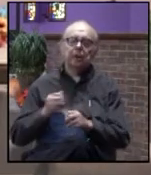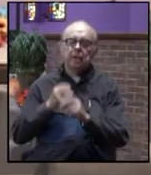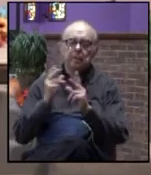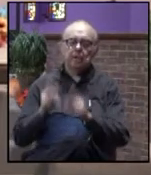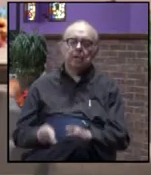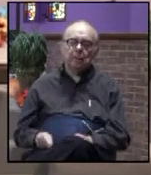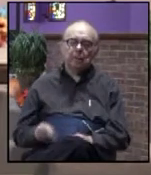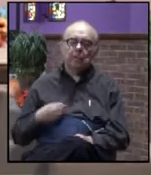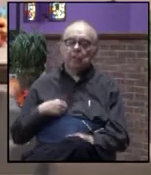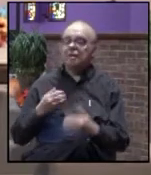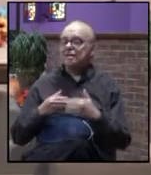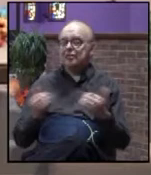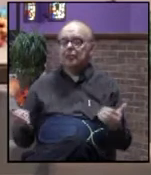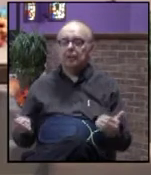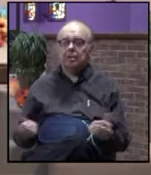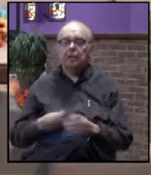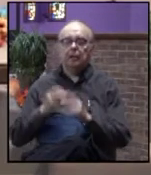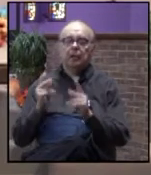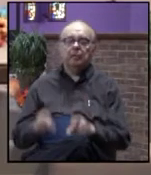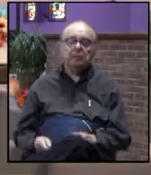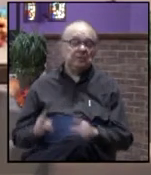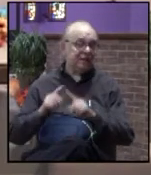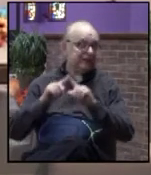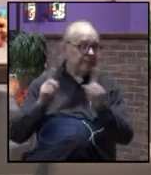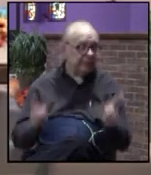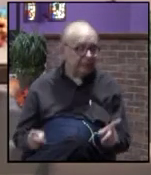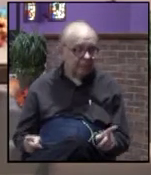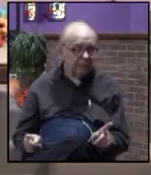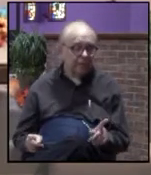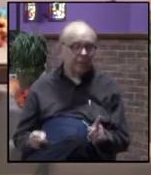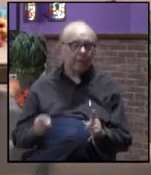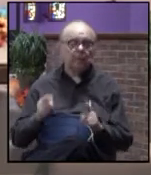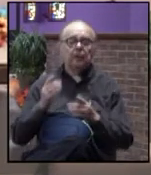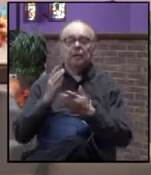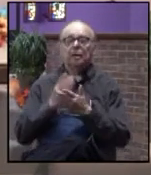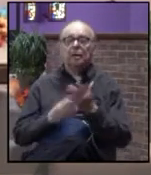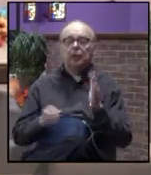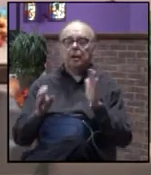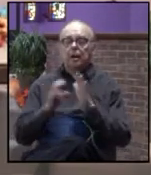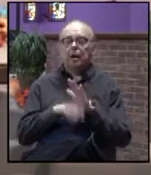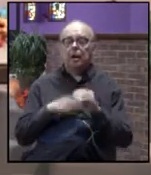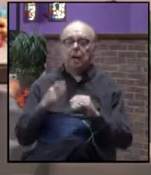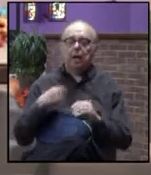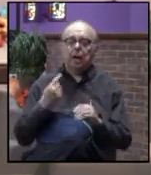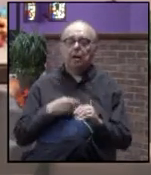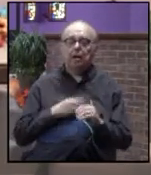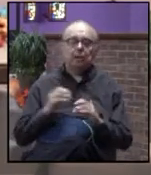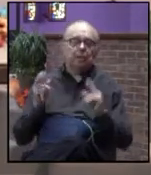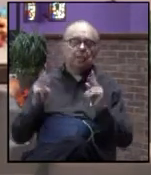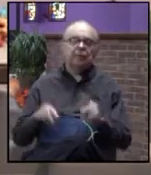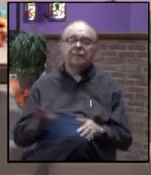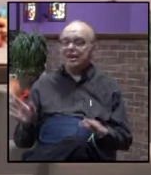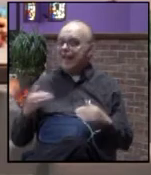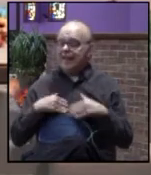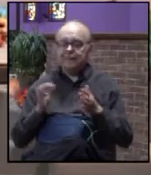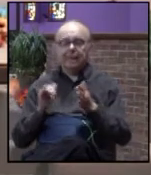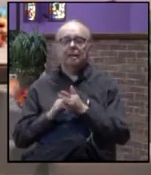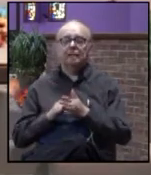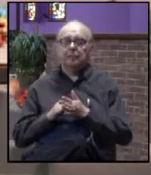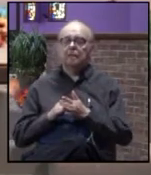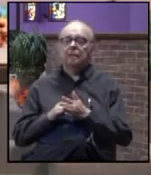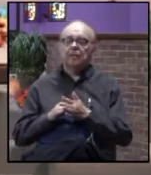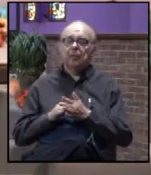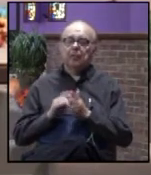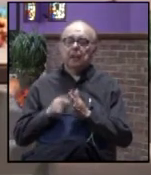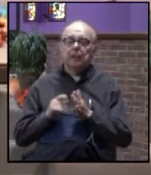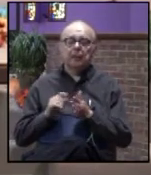us are separate. Each one of us are different. There's some characteristic about us that nobody else has at that moment